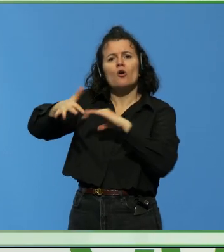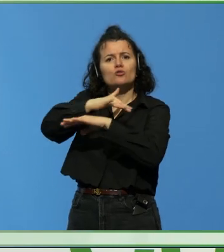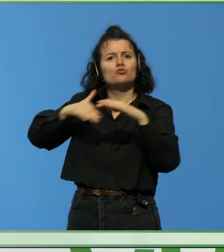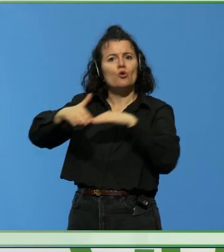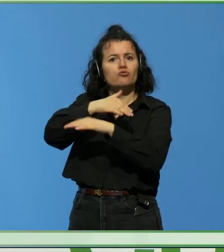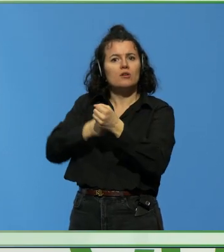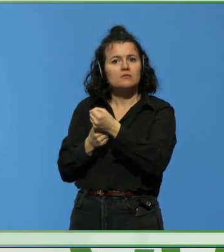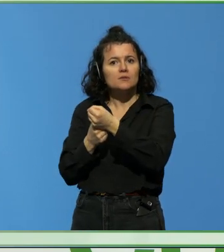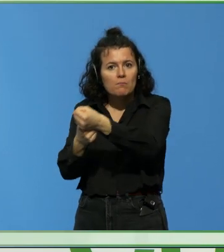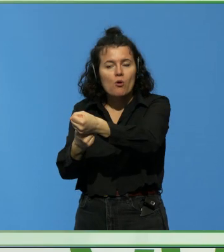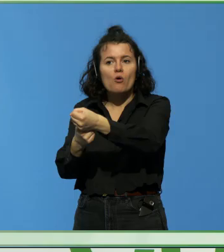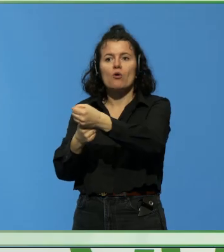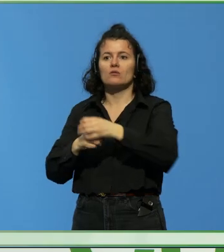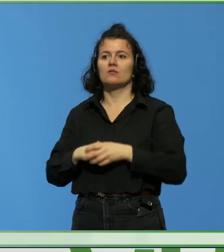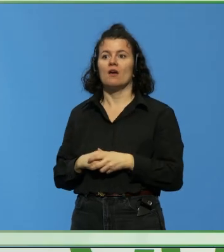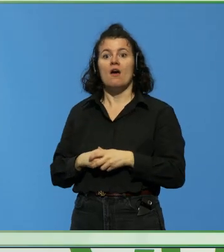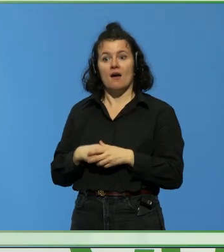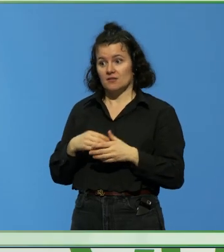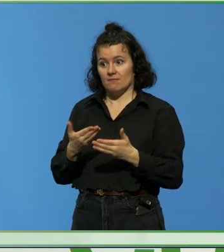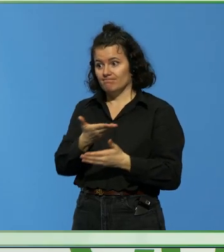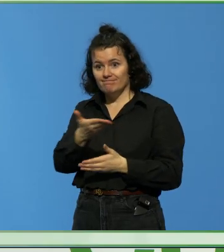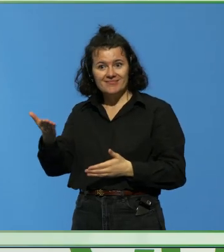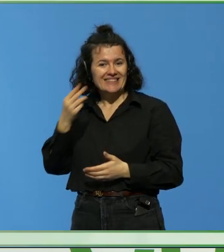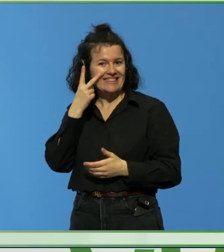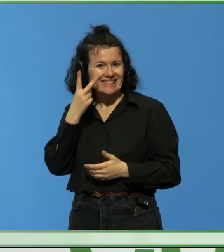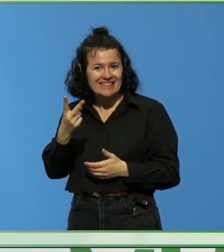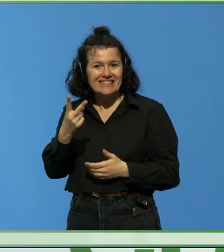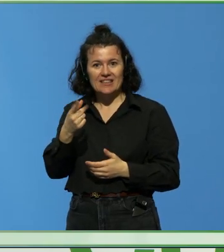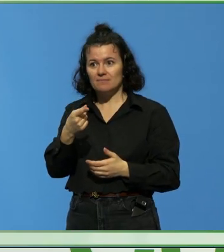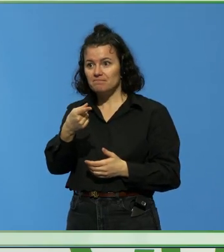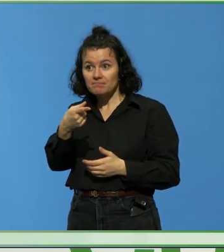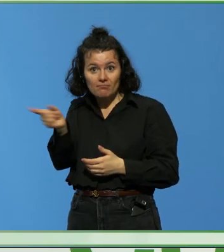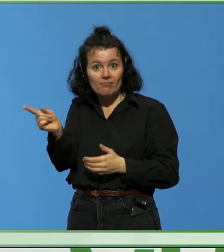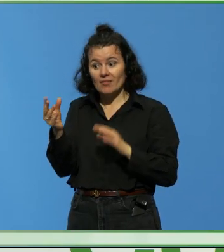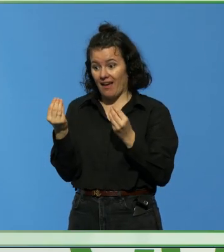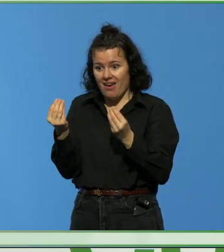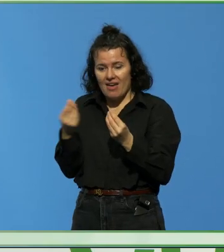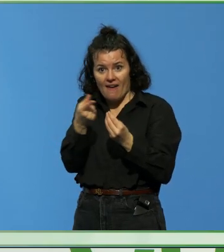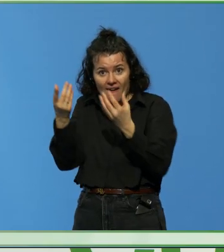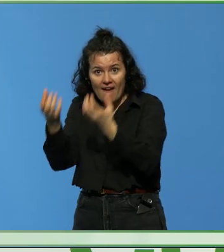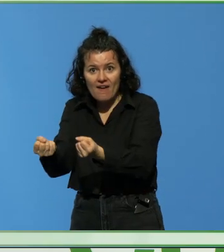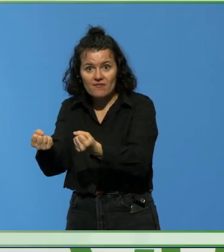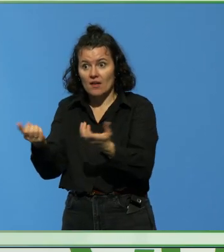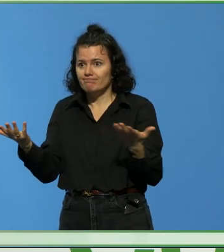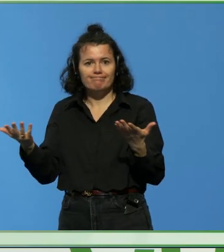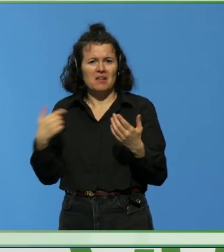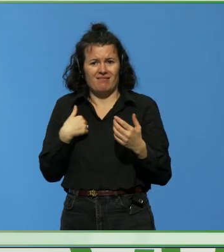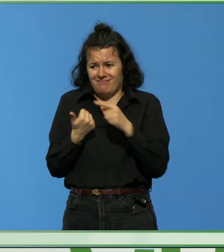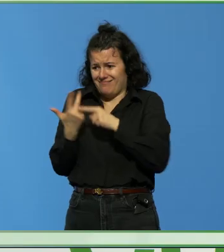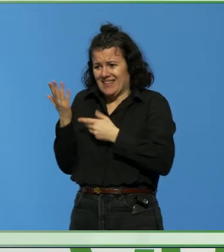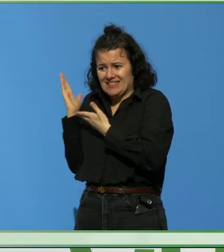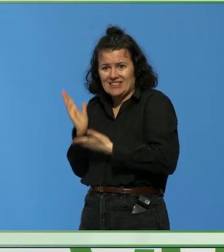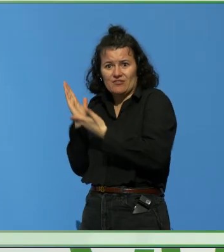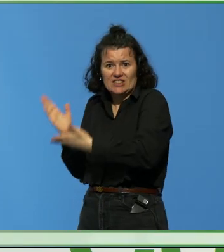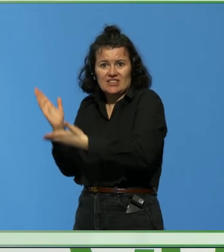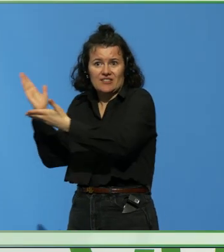survivors with disability, but this is the first-hand services we can provide to those women with disabilities who are confined